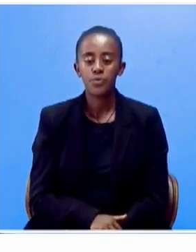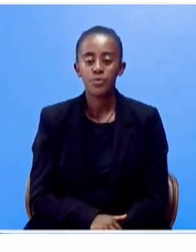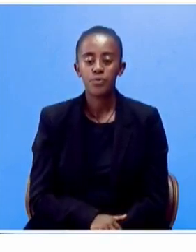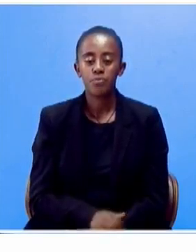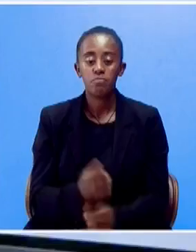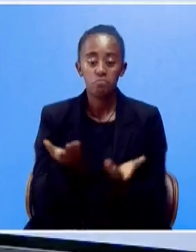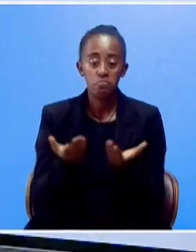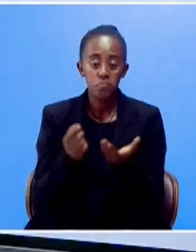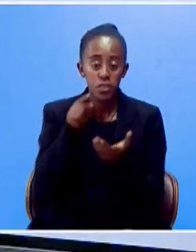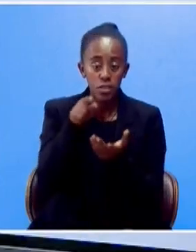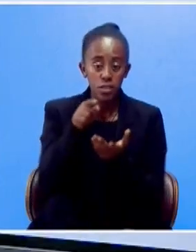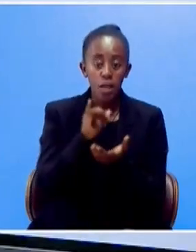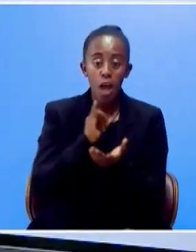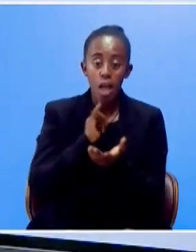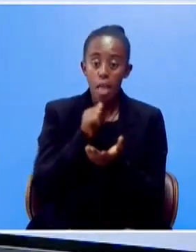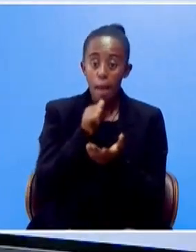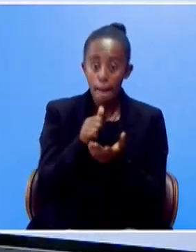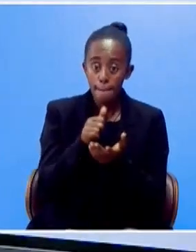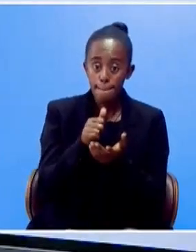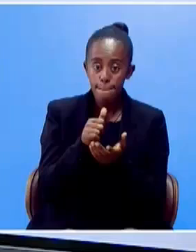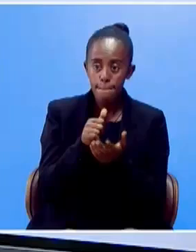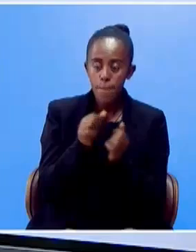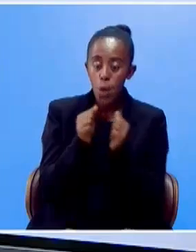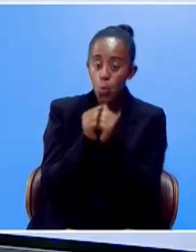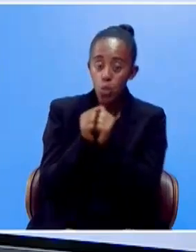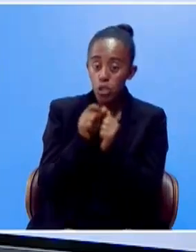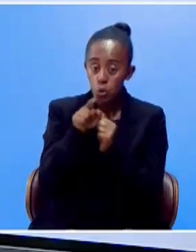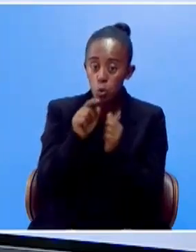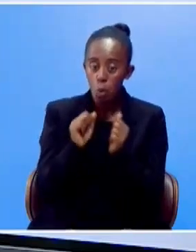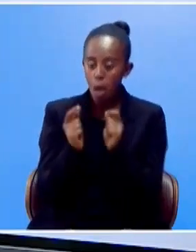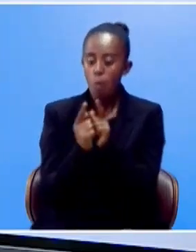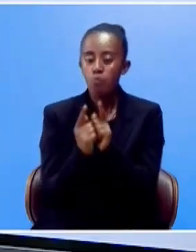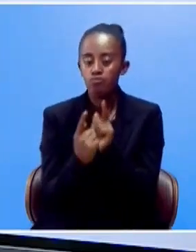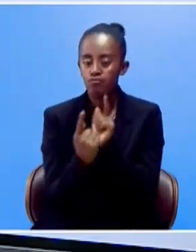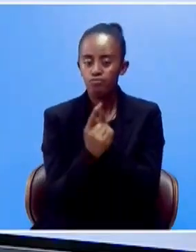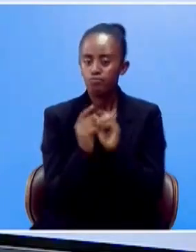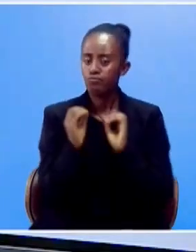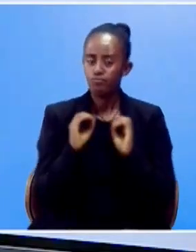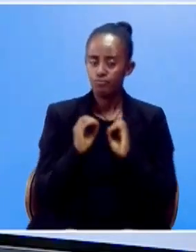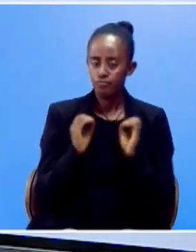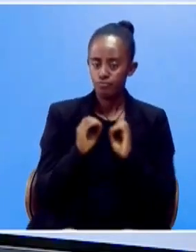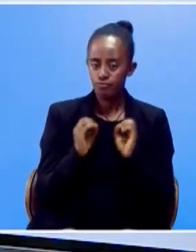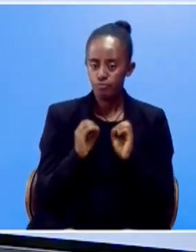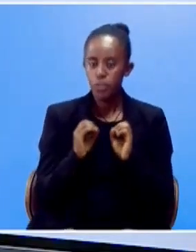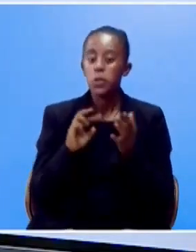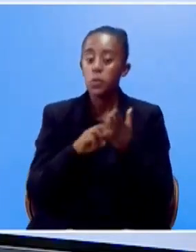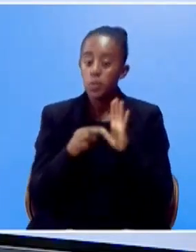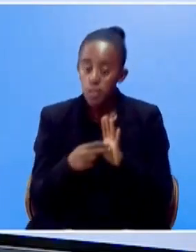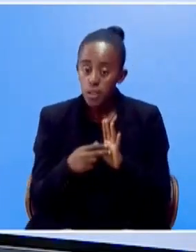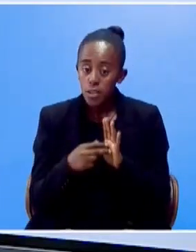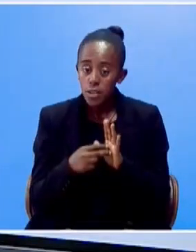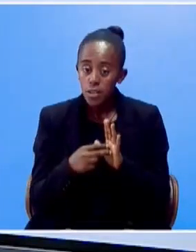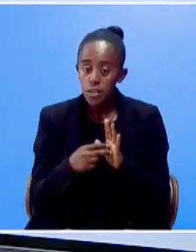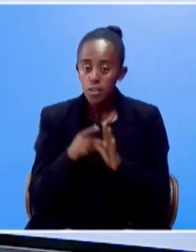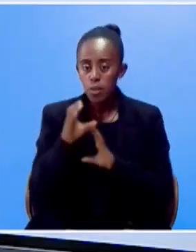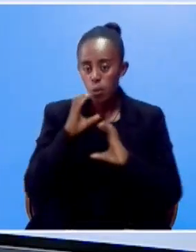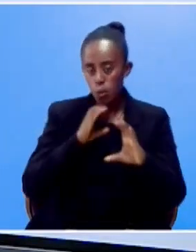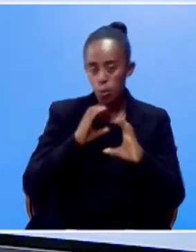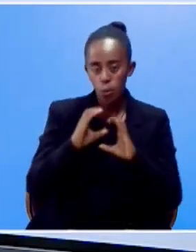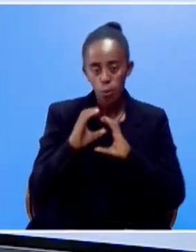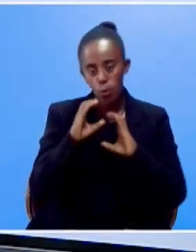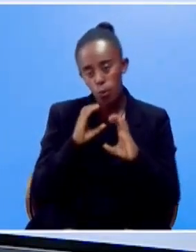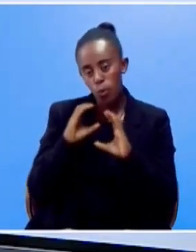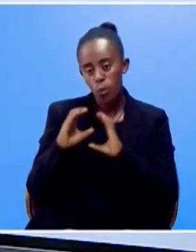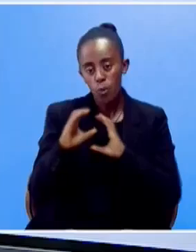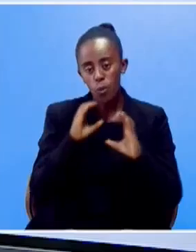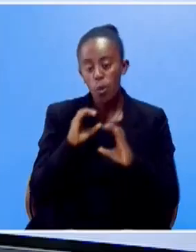When you say, I am with you to somebody, it's not physically being with someone, all right? Which means, in the case of communication, if you